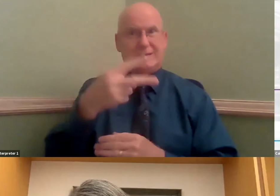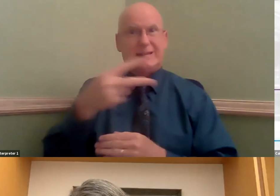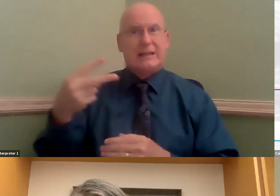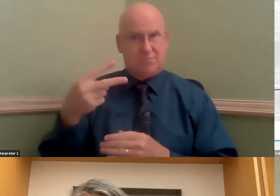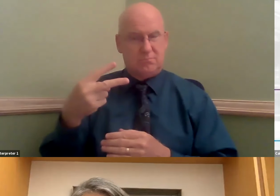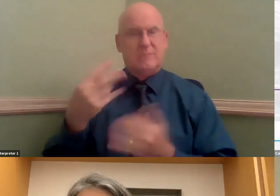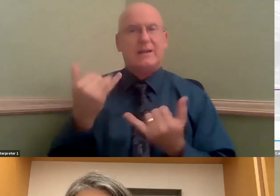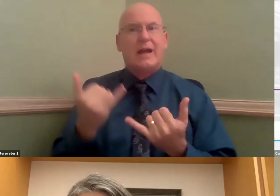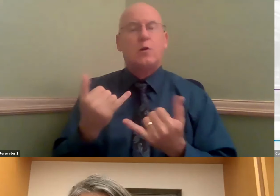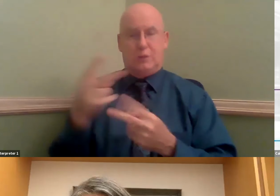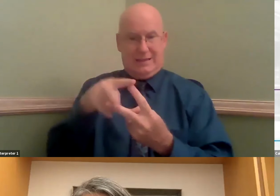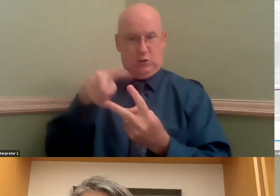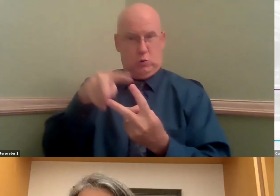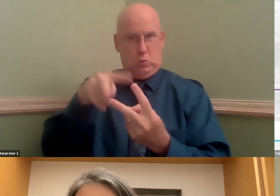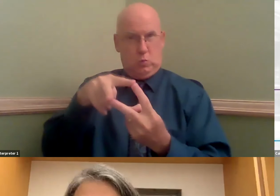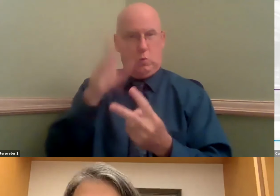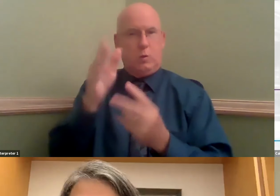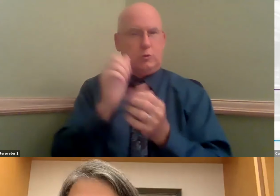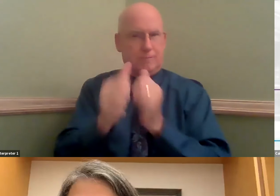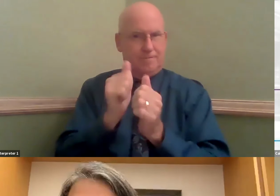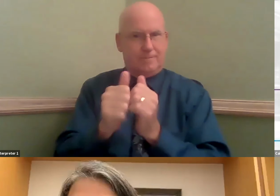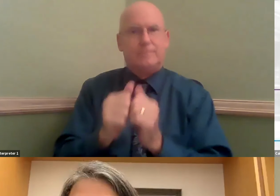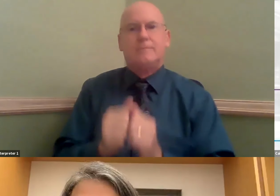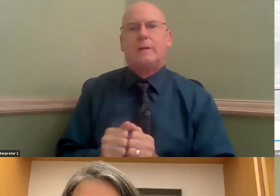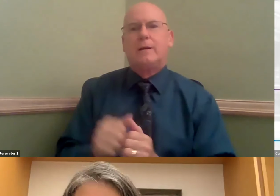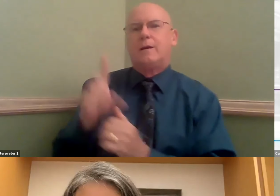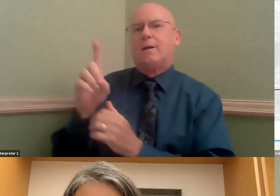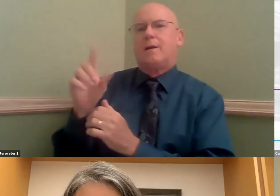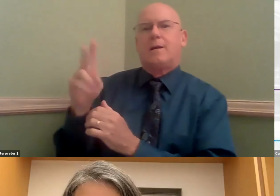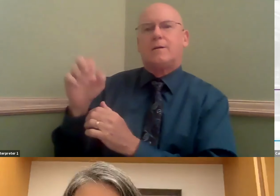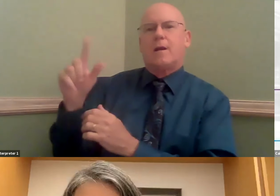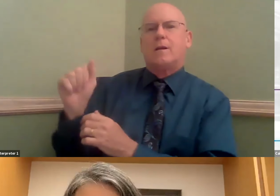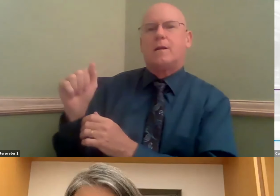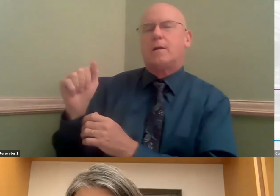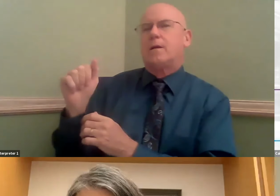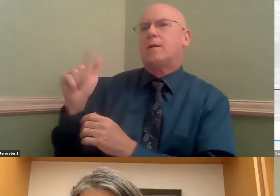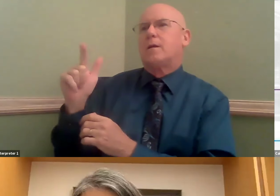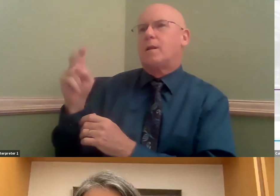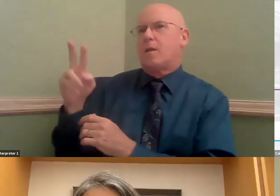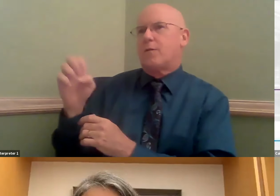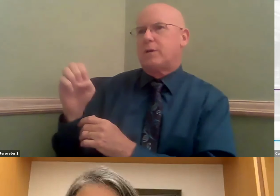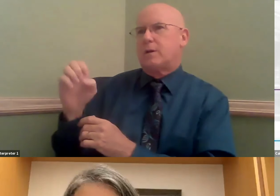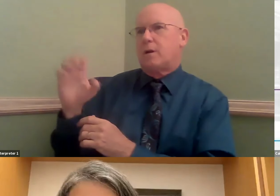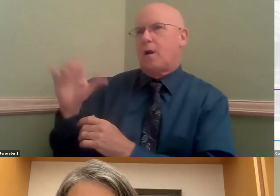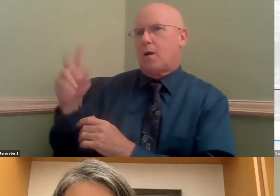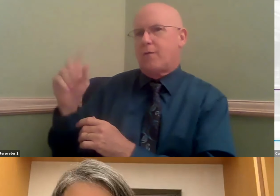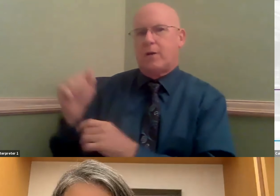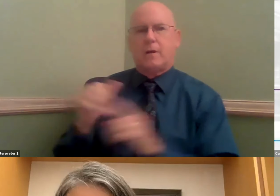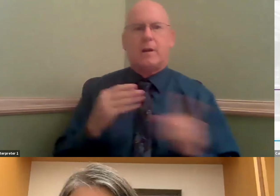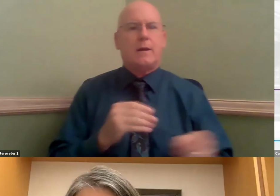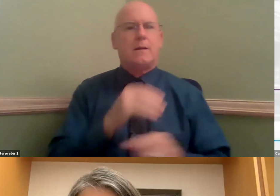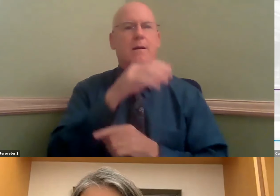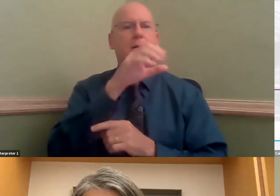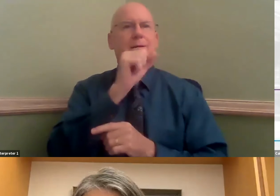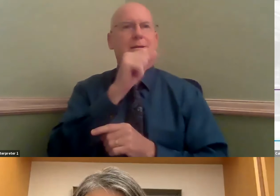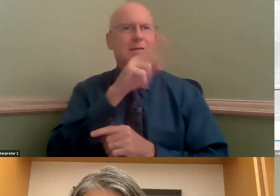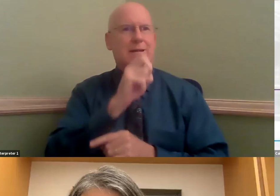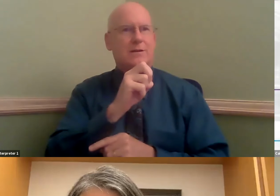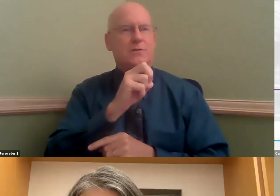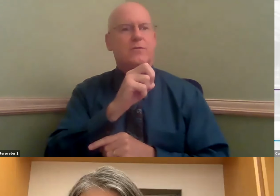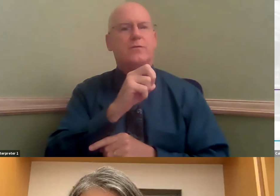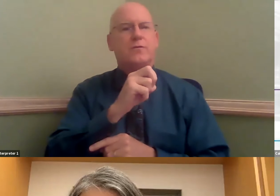So Commissioner Daniella Levine Cava and Esteban Steve Bovo. Thank you both for participating. I believe this